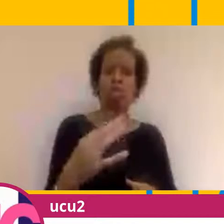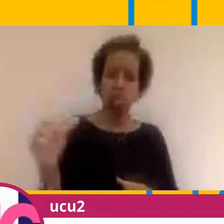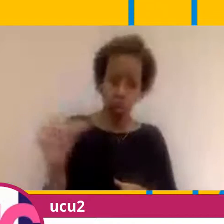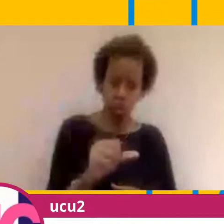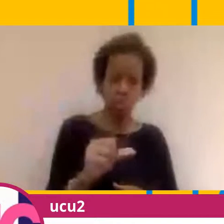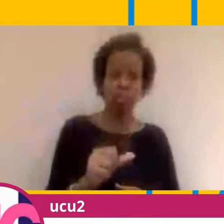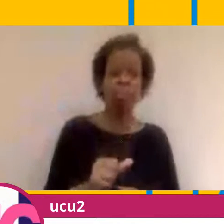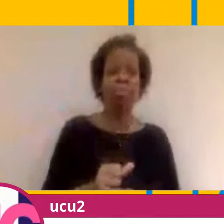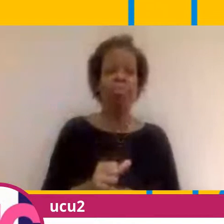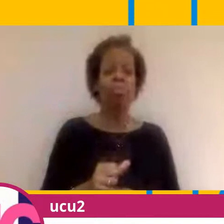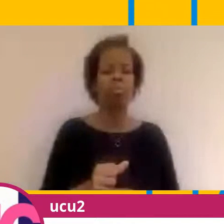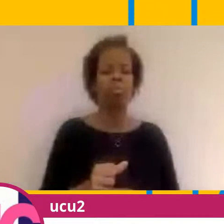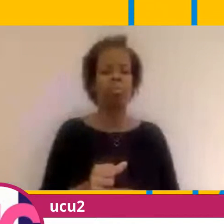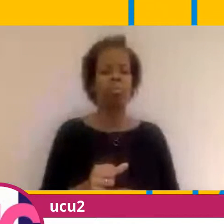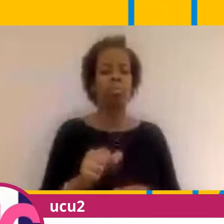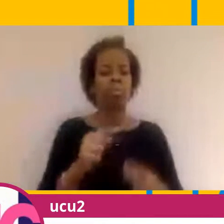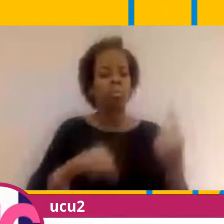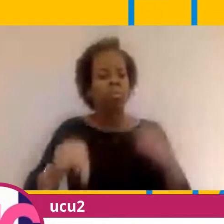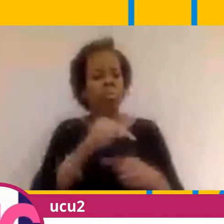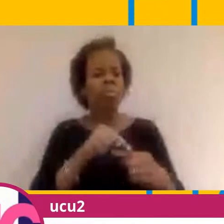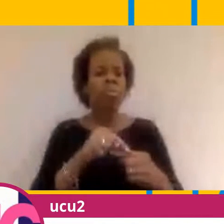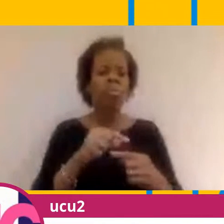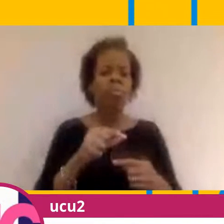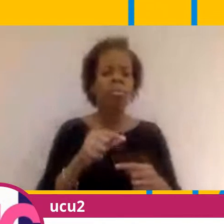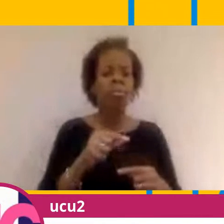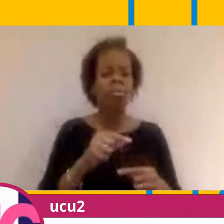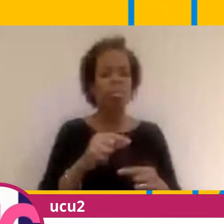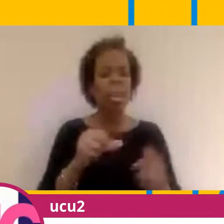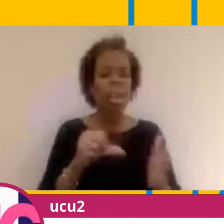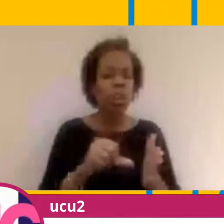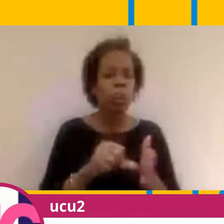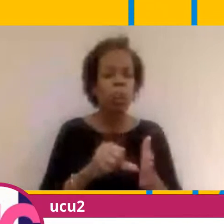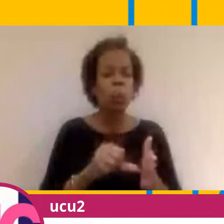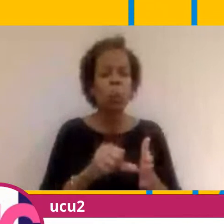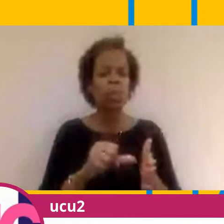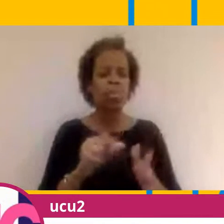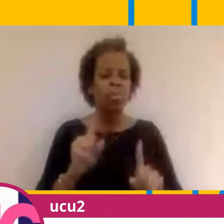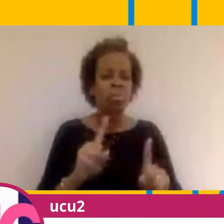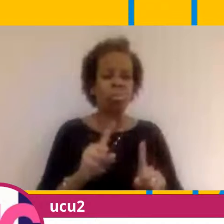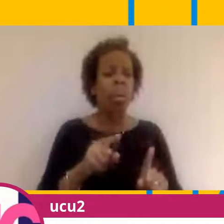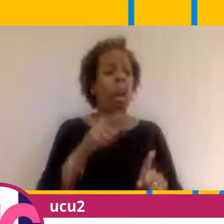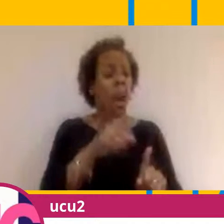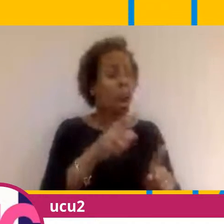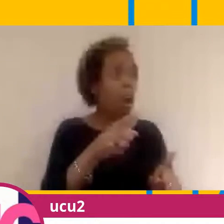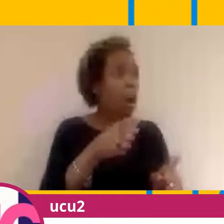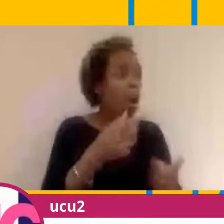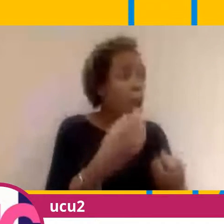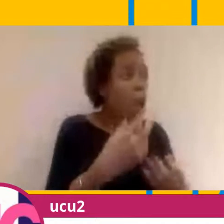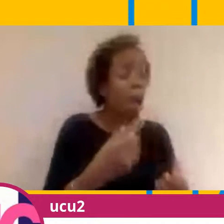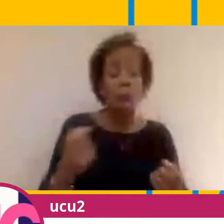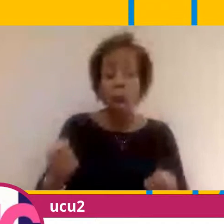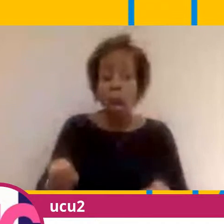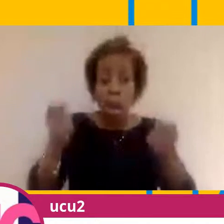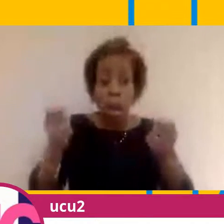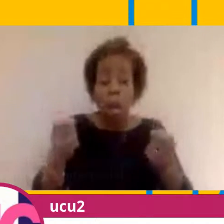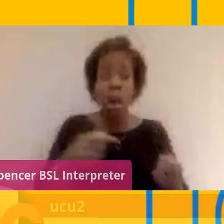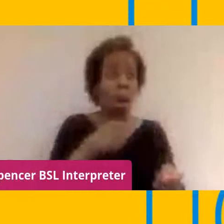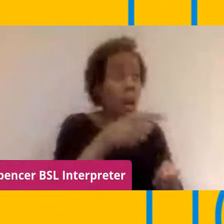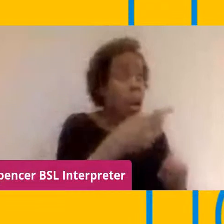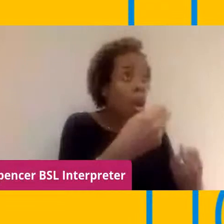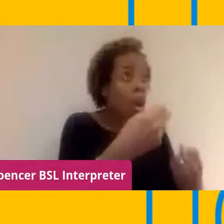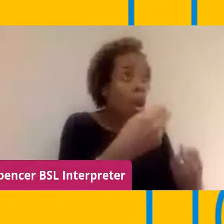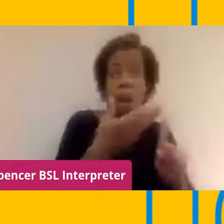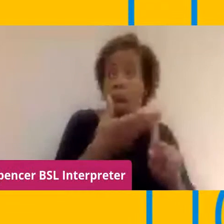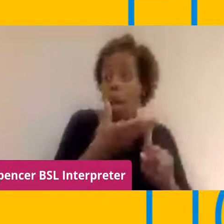they are able to make sure that the kind of issues you're raising are being highlighted and escalated. And that, obviously, Alex has talked